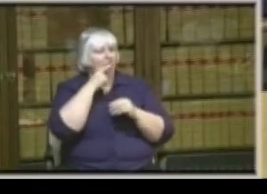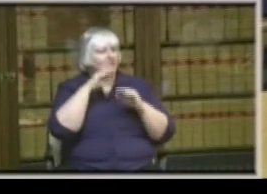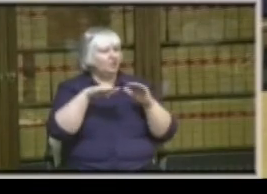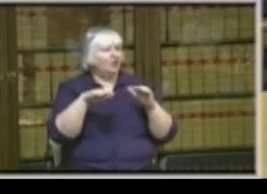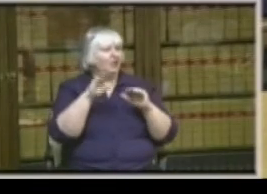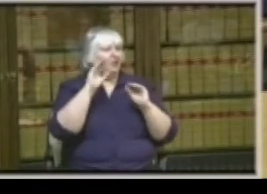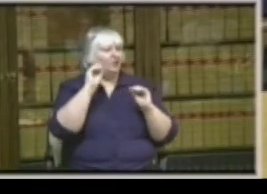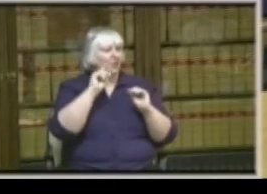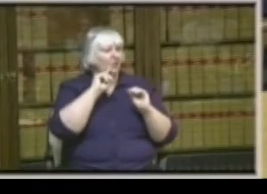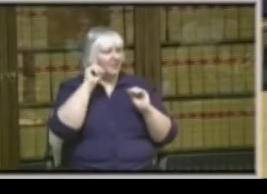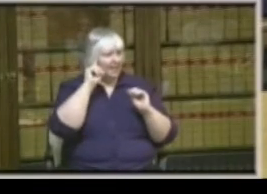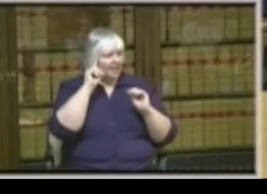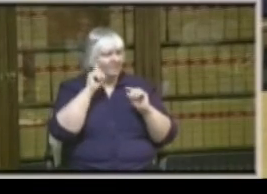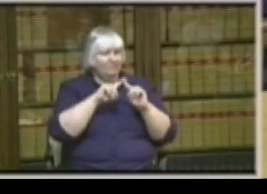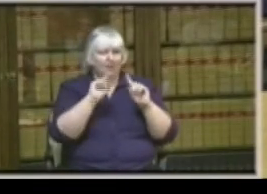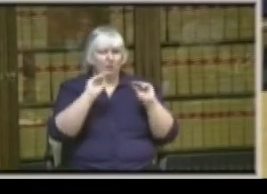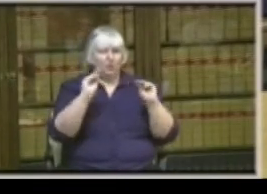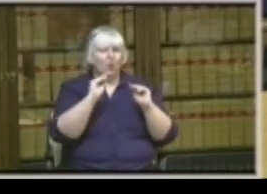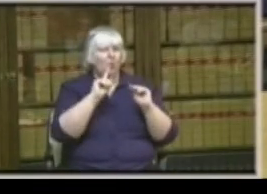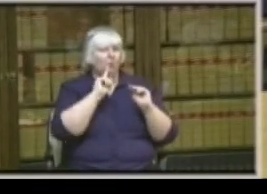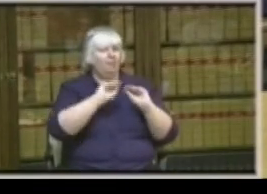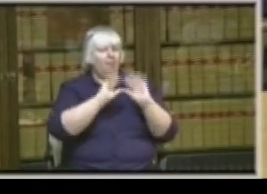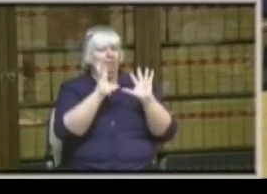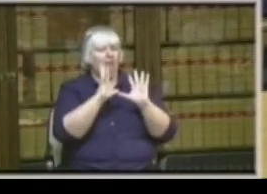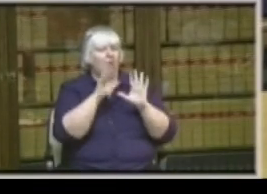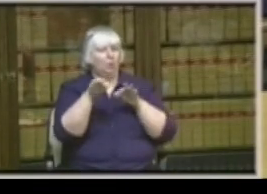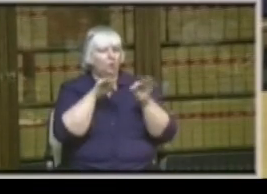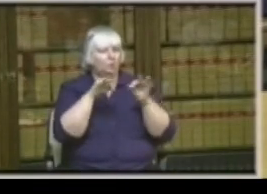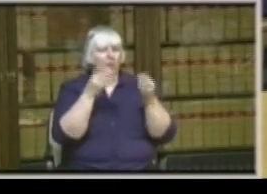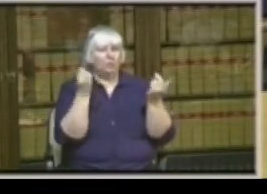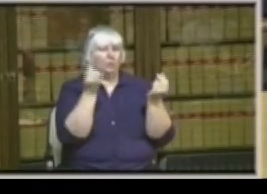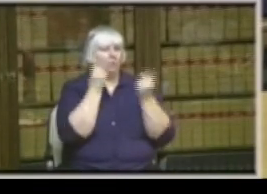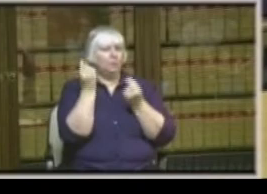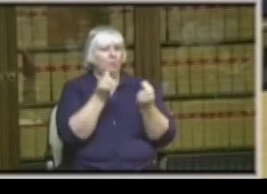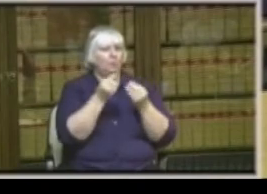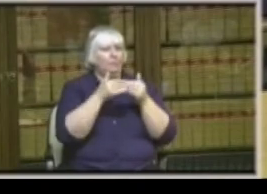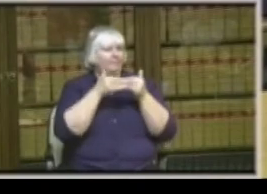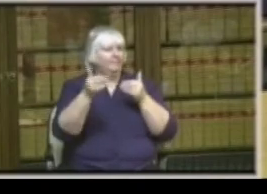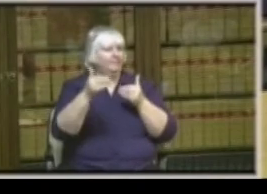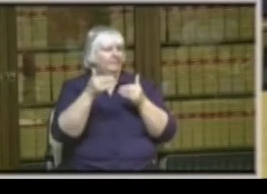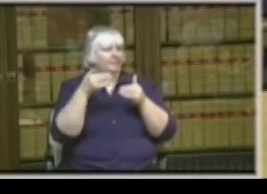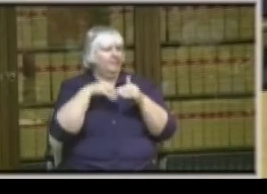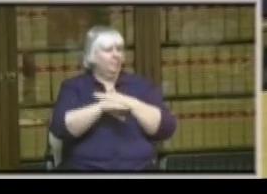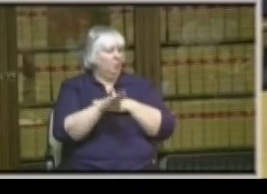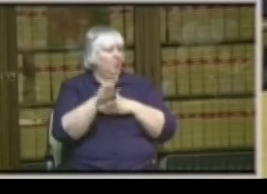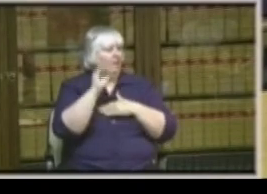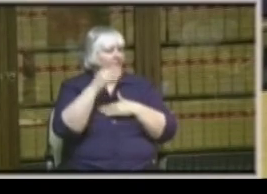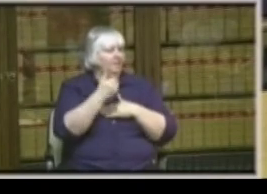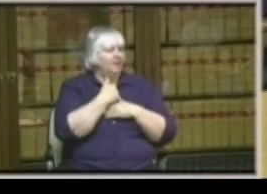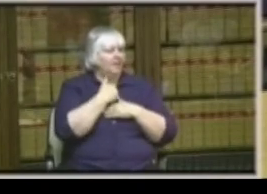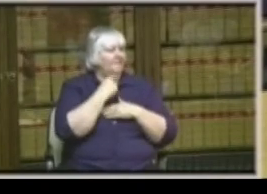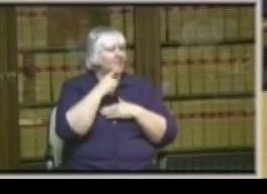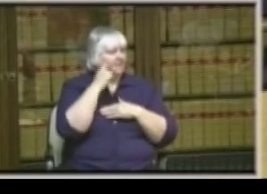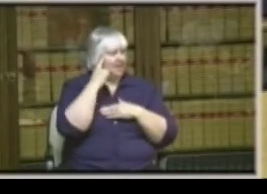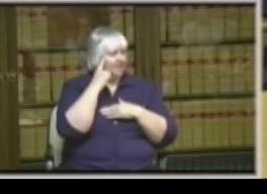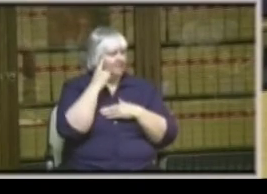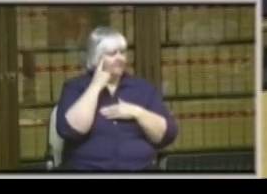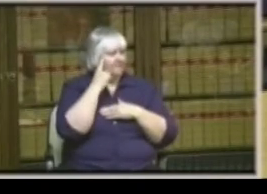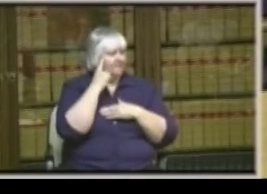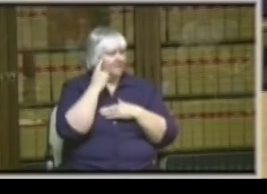there's no real clear advice or instruction as to what to do with a deaf